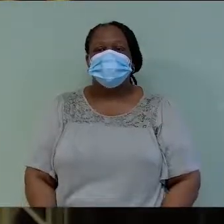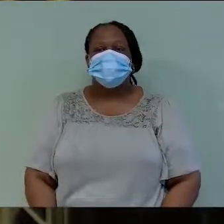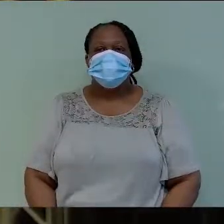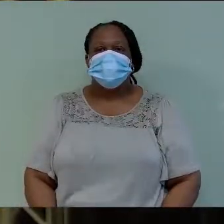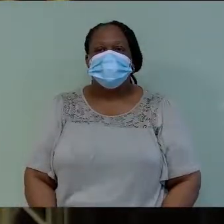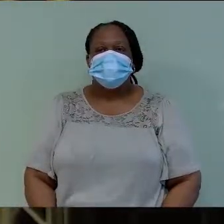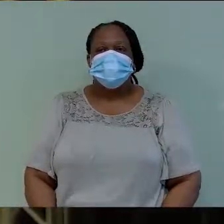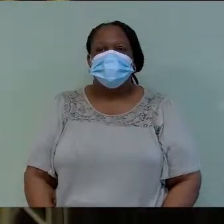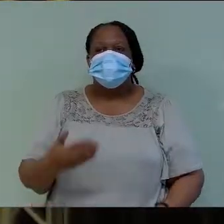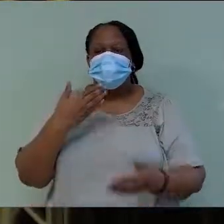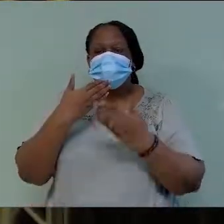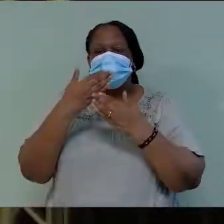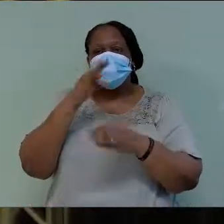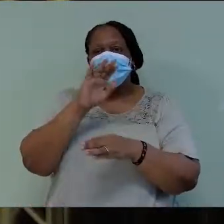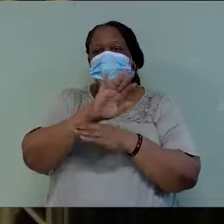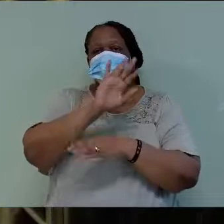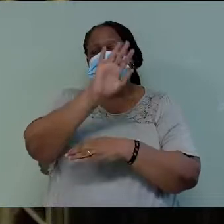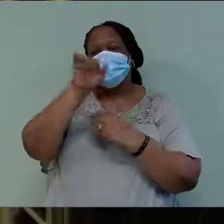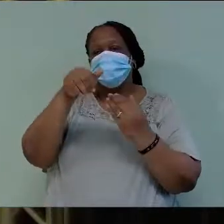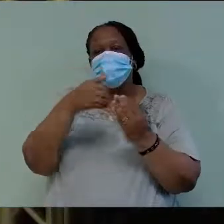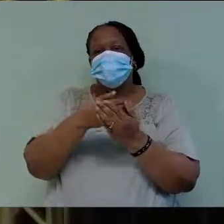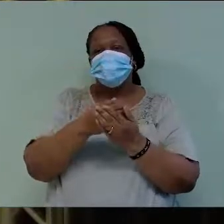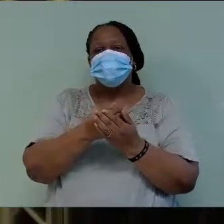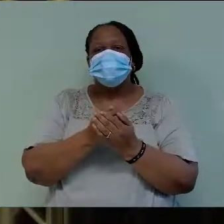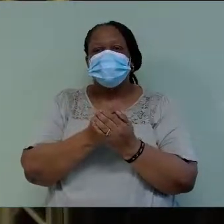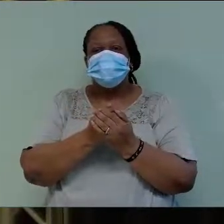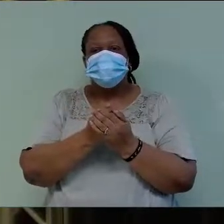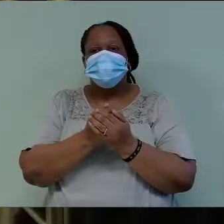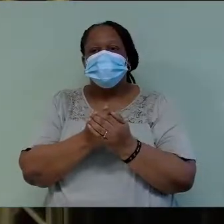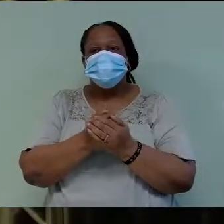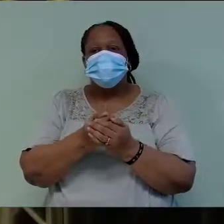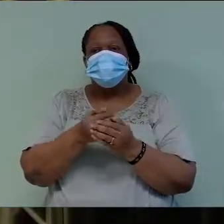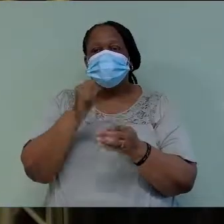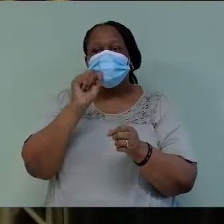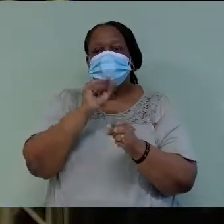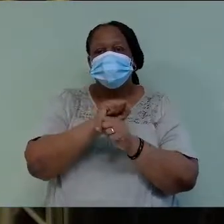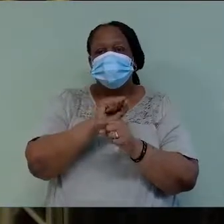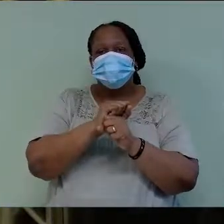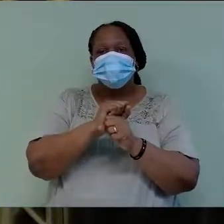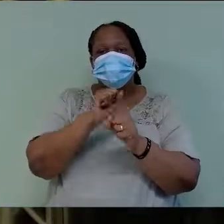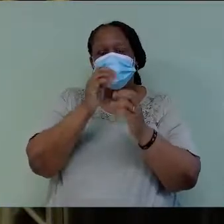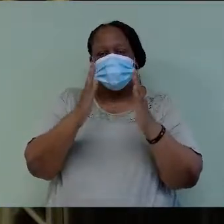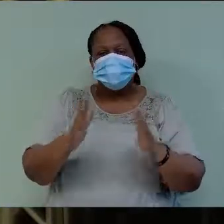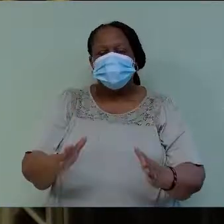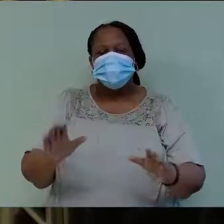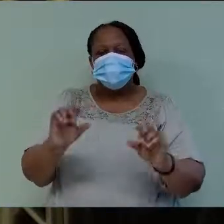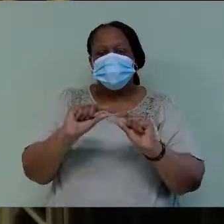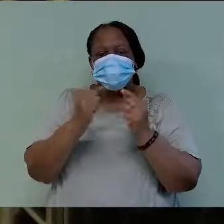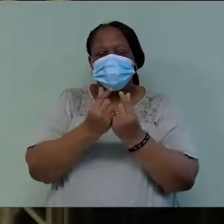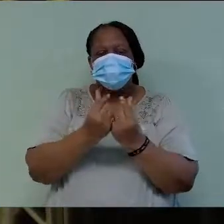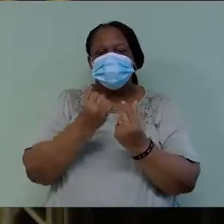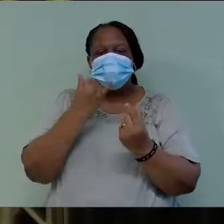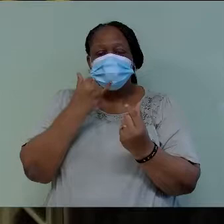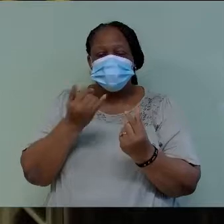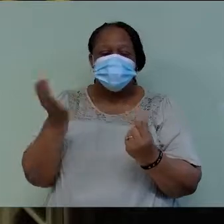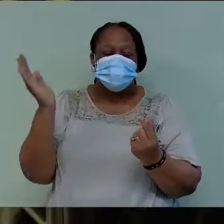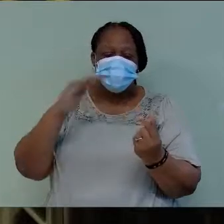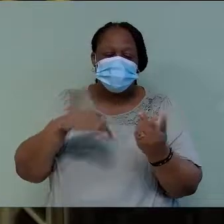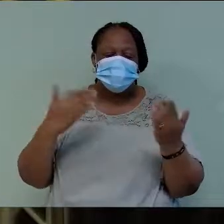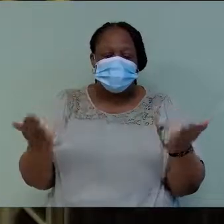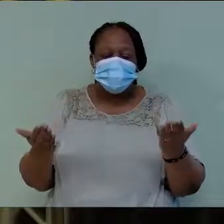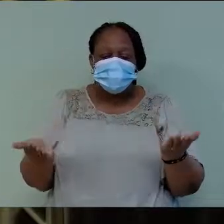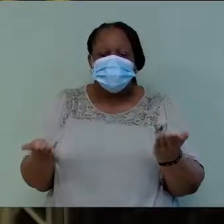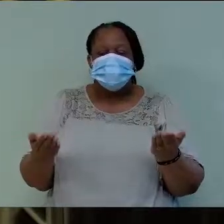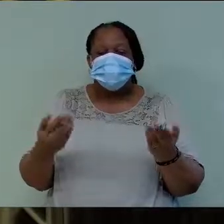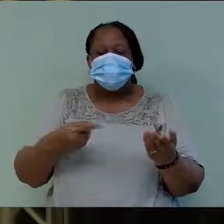pleasant good afternoon to all. The Department of Labor is once again pleased to be here to update the nation on